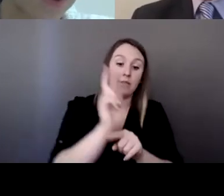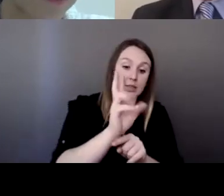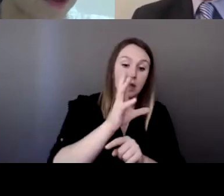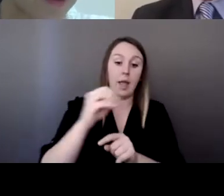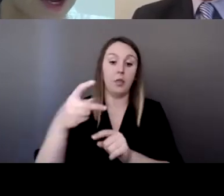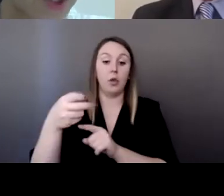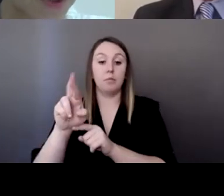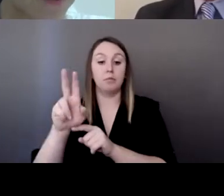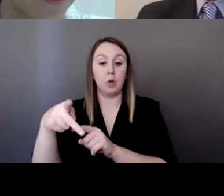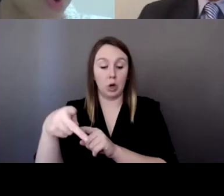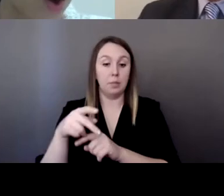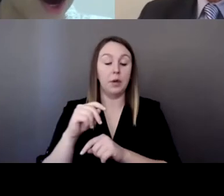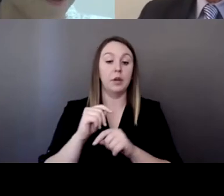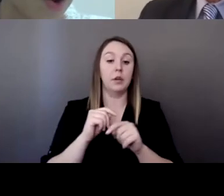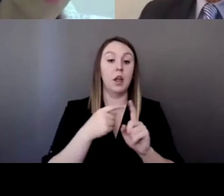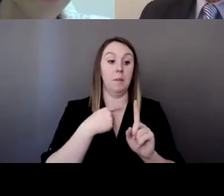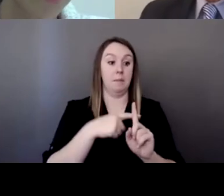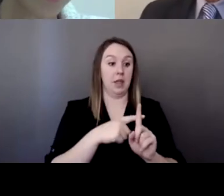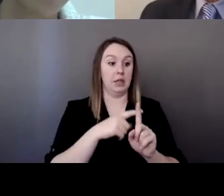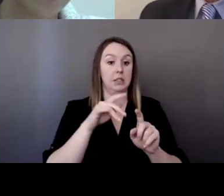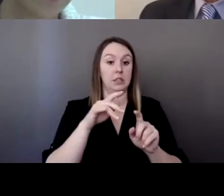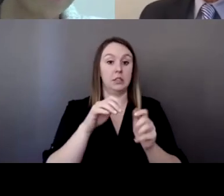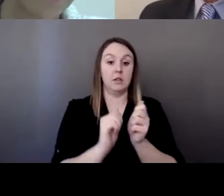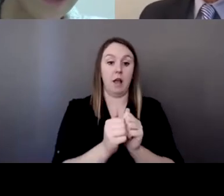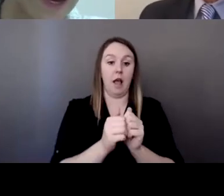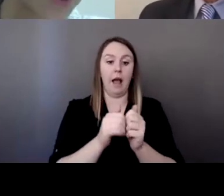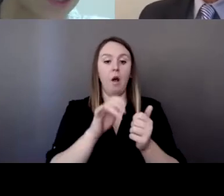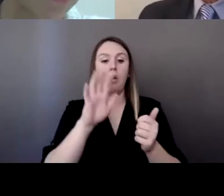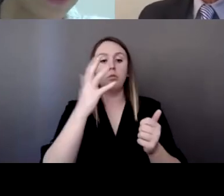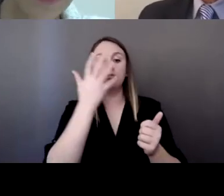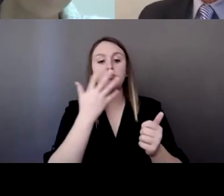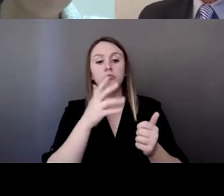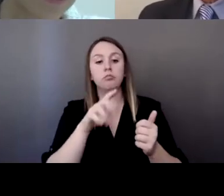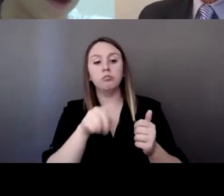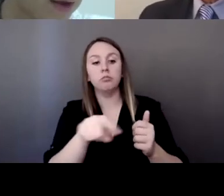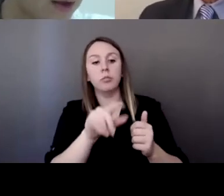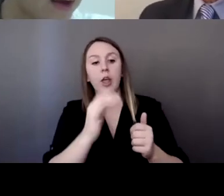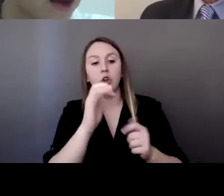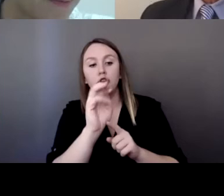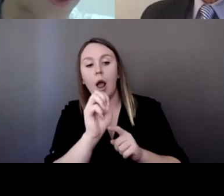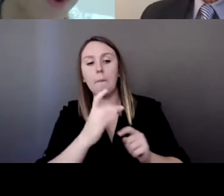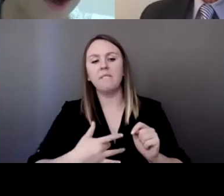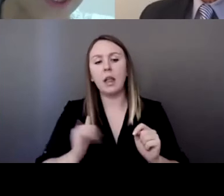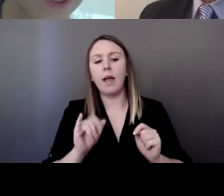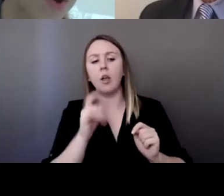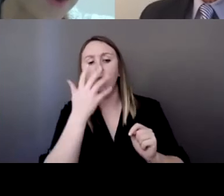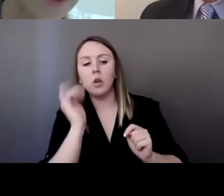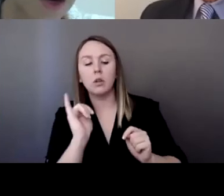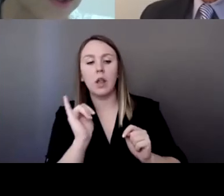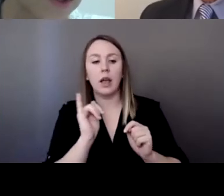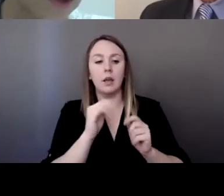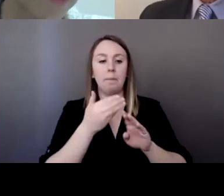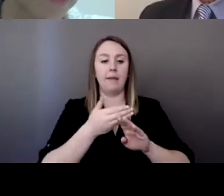nature of the alleged crime, all before determining if any action can be taken. This process not only